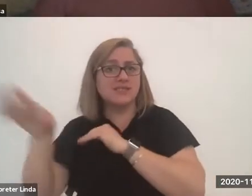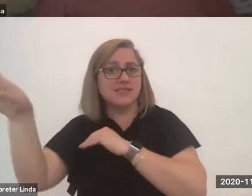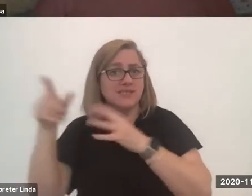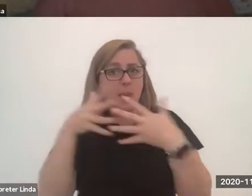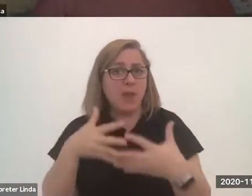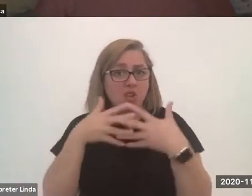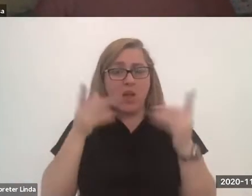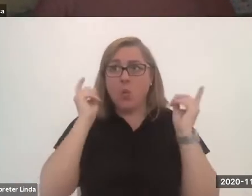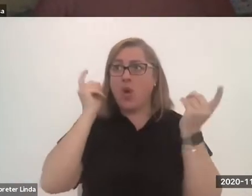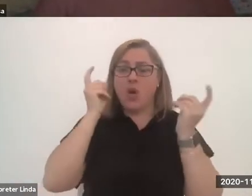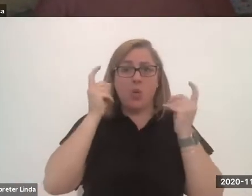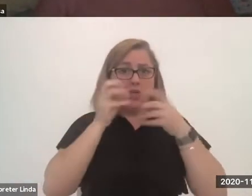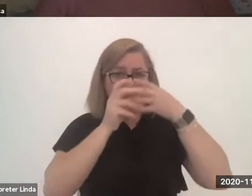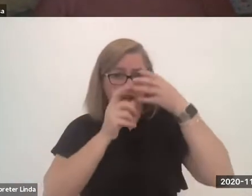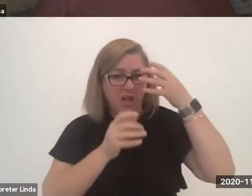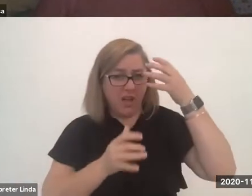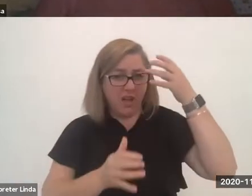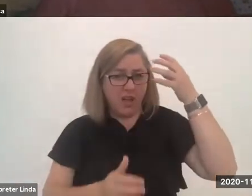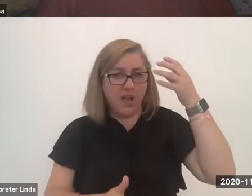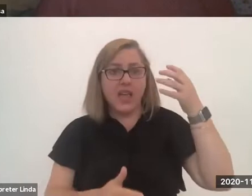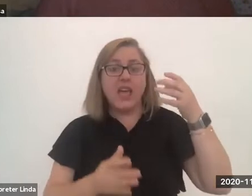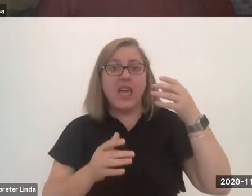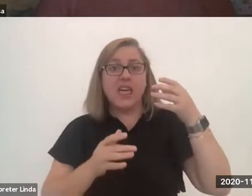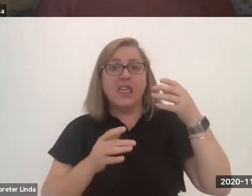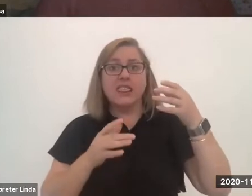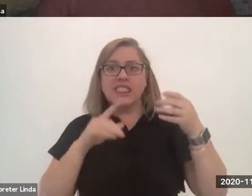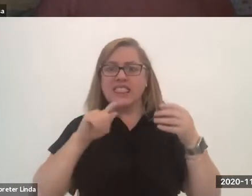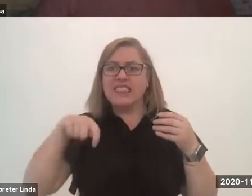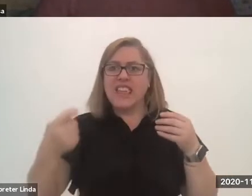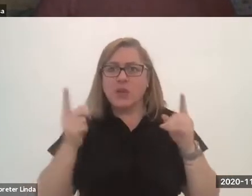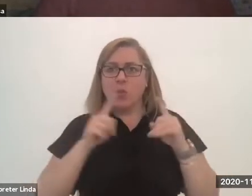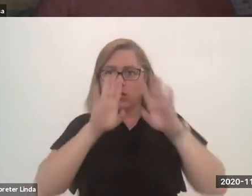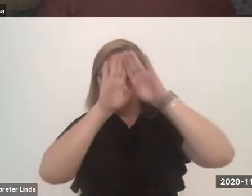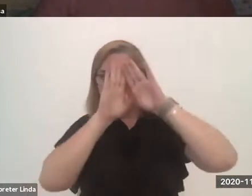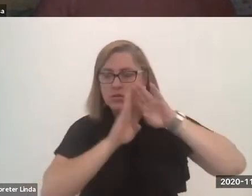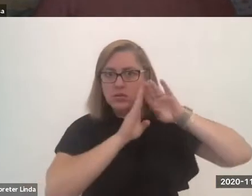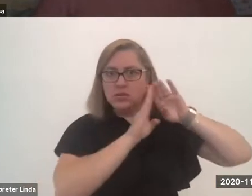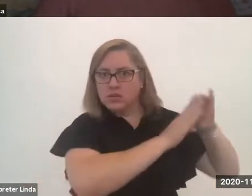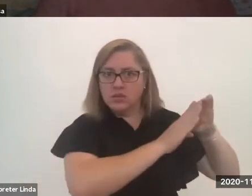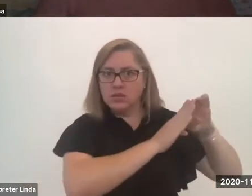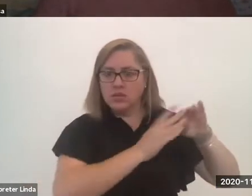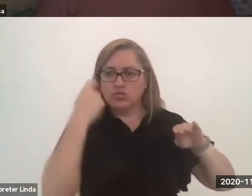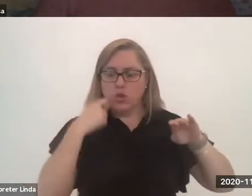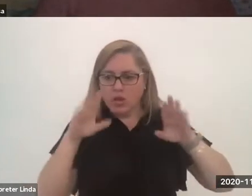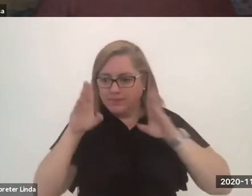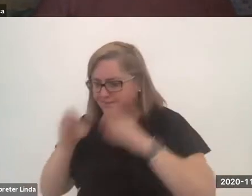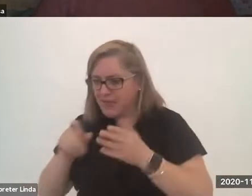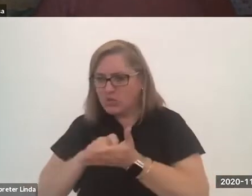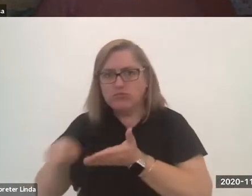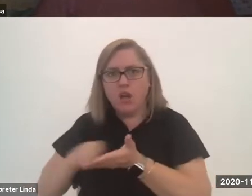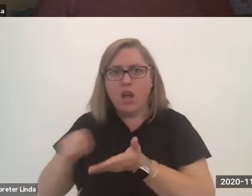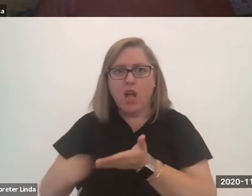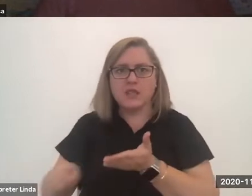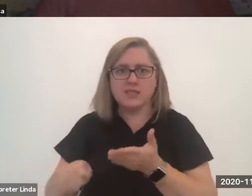and worry and worry, and then have to park that in order to try to get some words down. And the